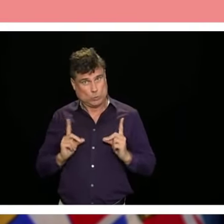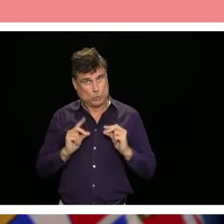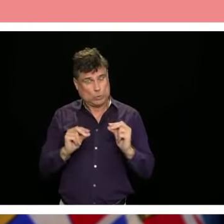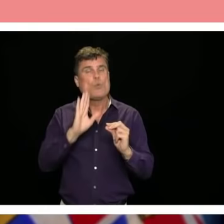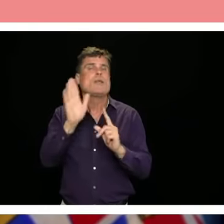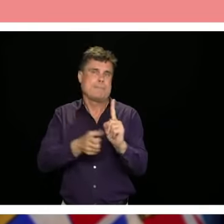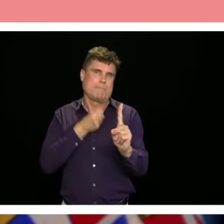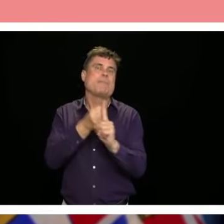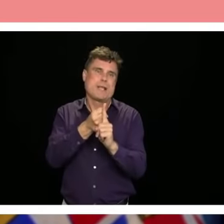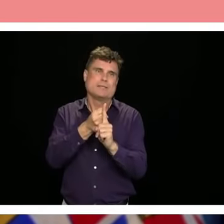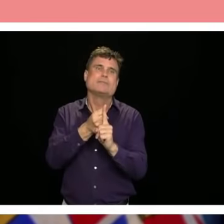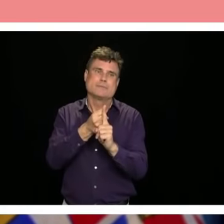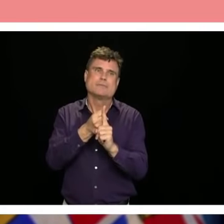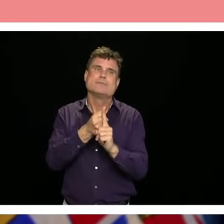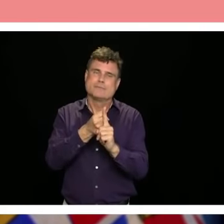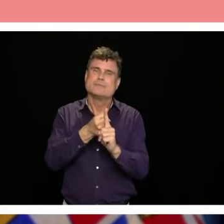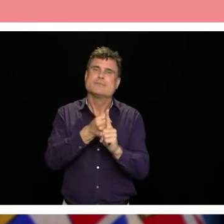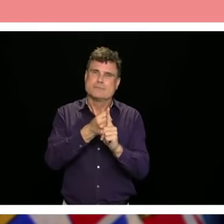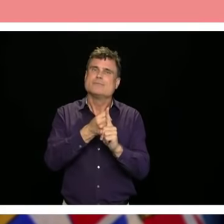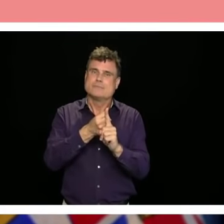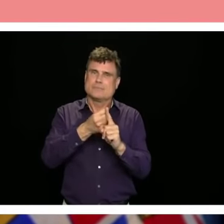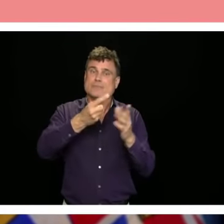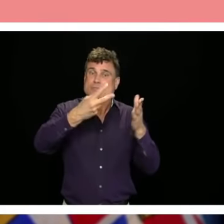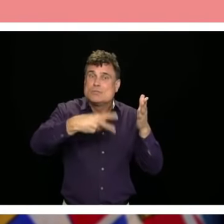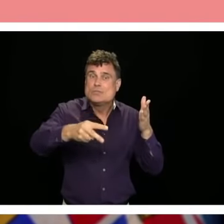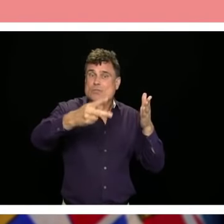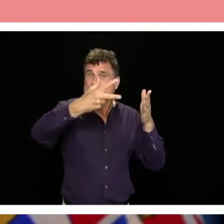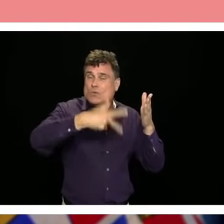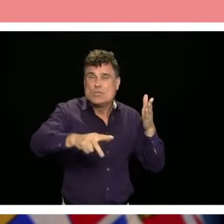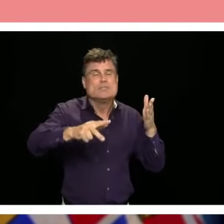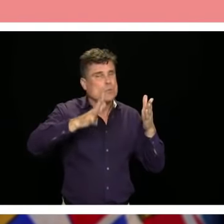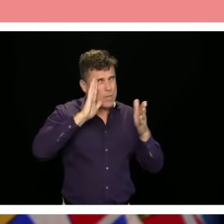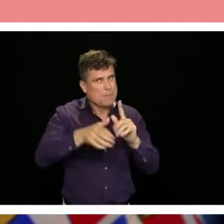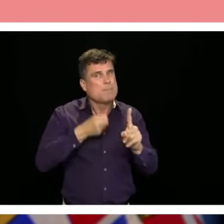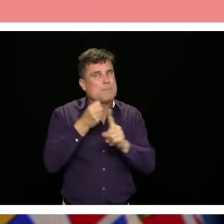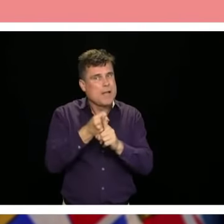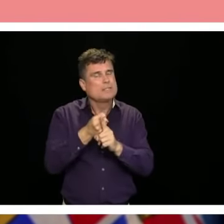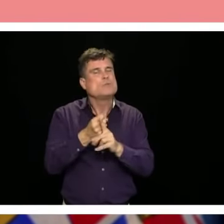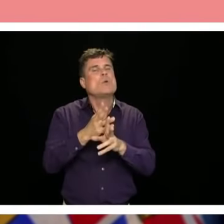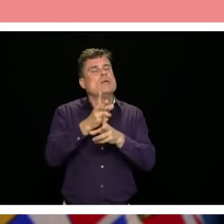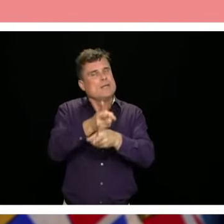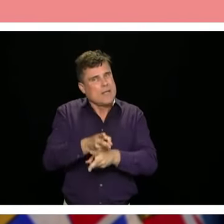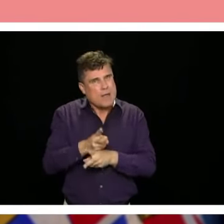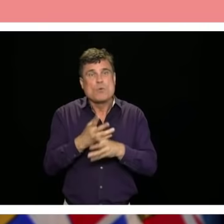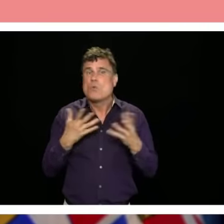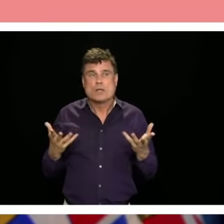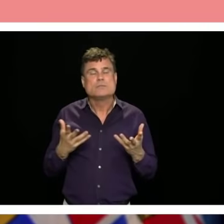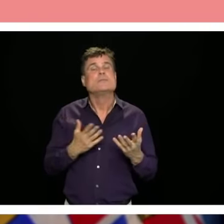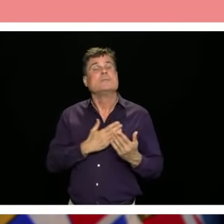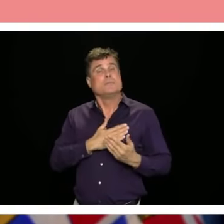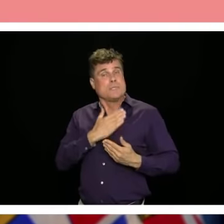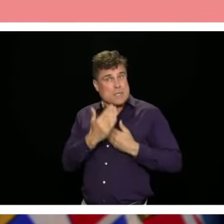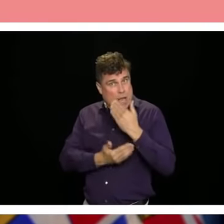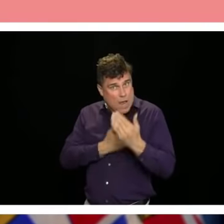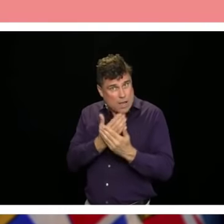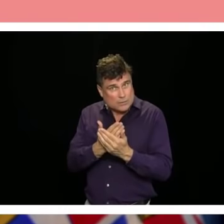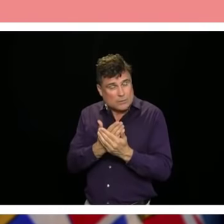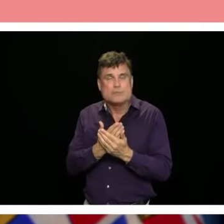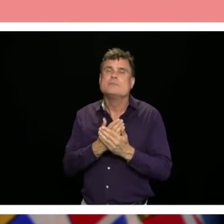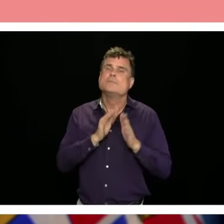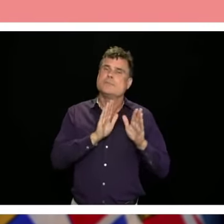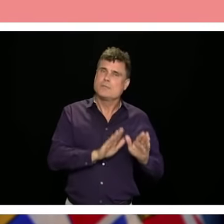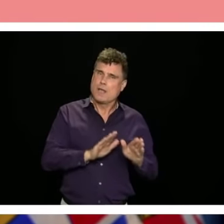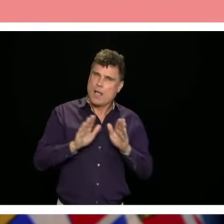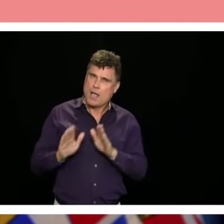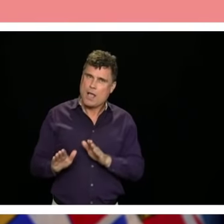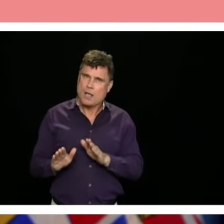this, no one intends to pass the virus on, but we know that when it happens, it's those closest to us who are most at risk. We all